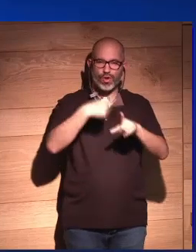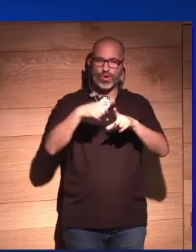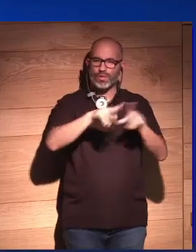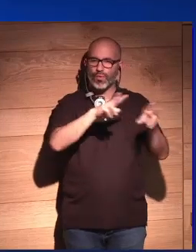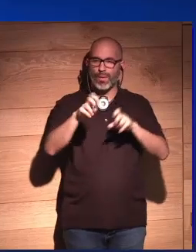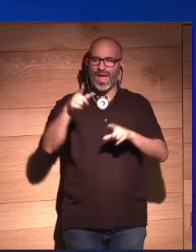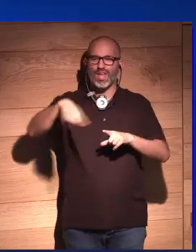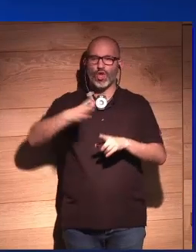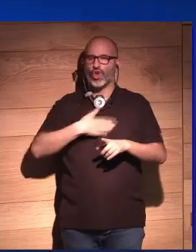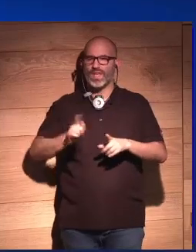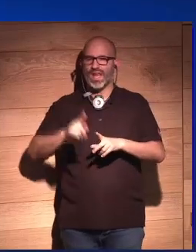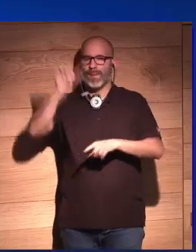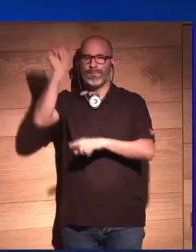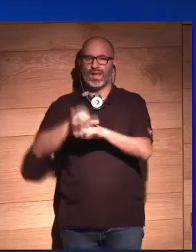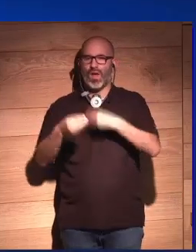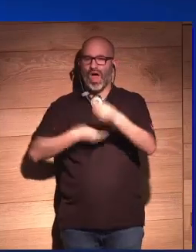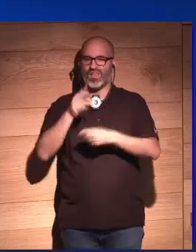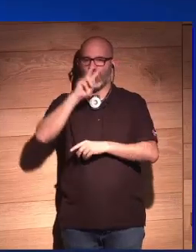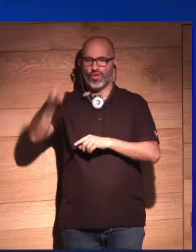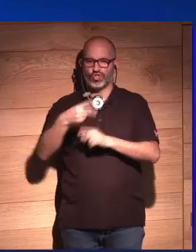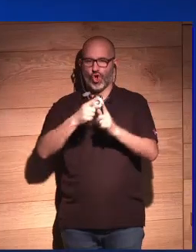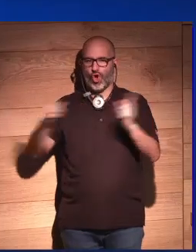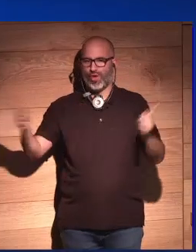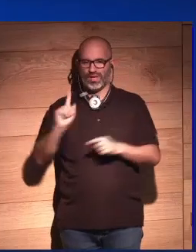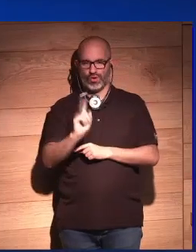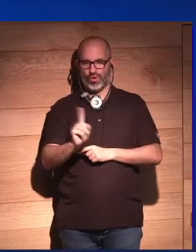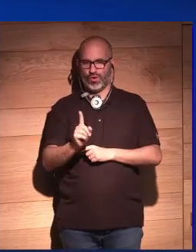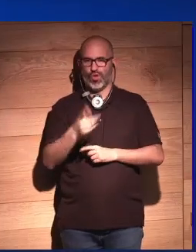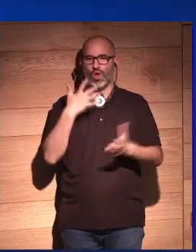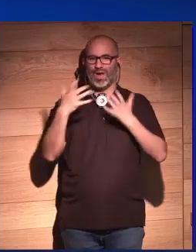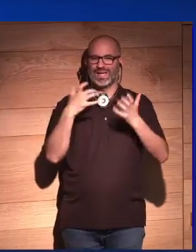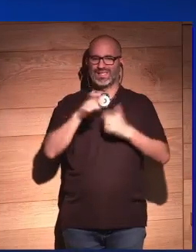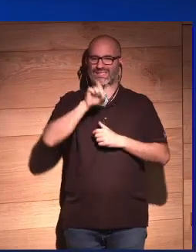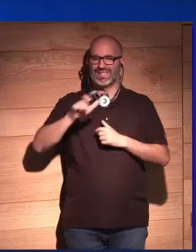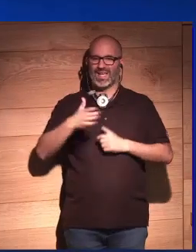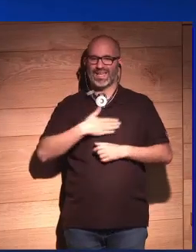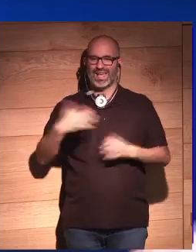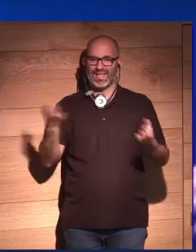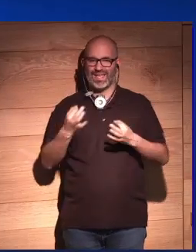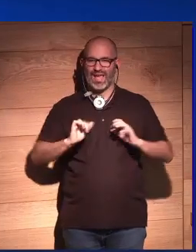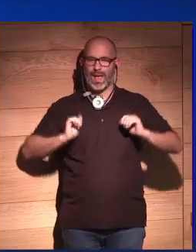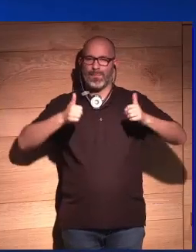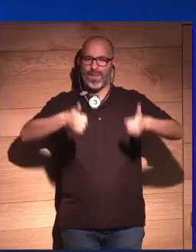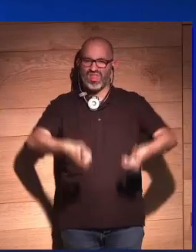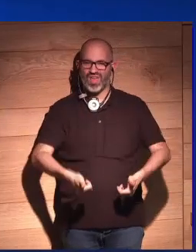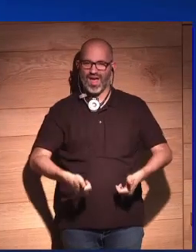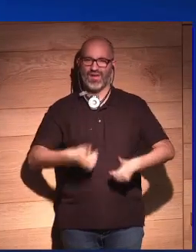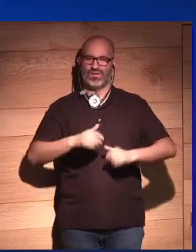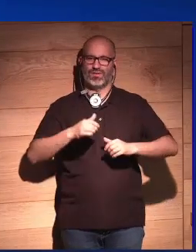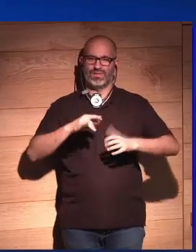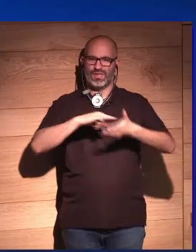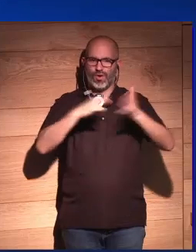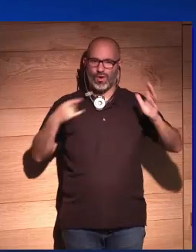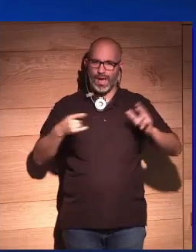that VR is the beginning of a suite of technologies that are coming to the